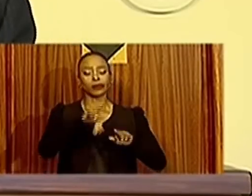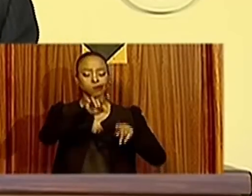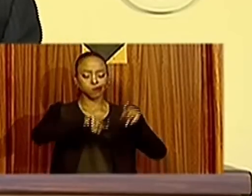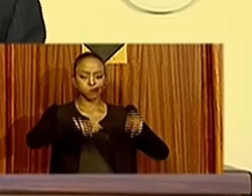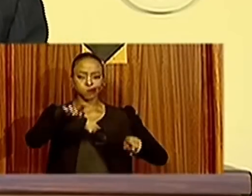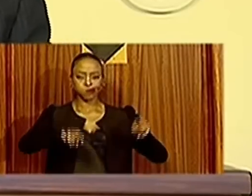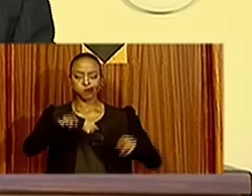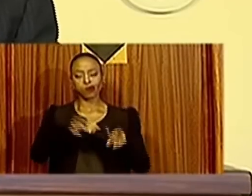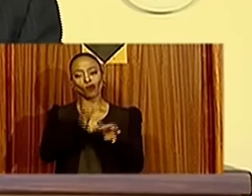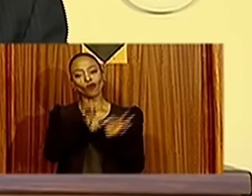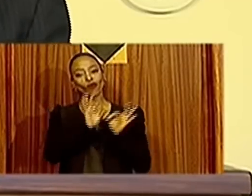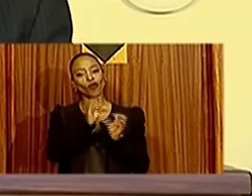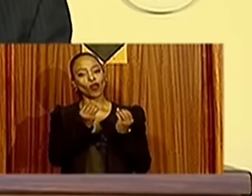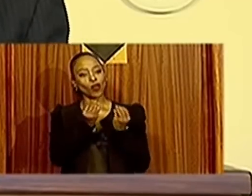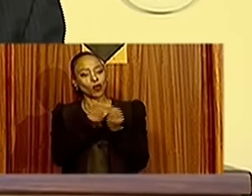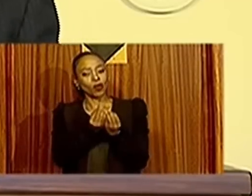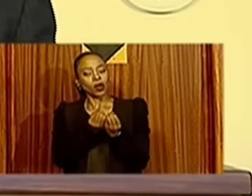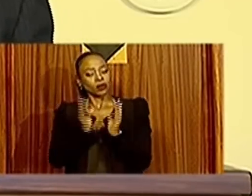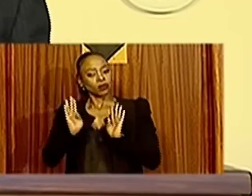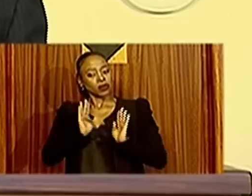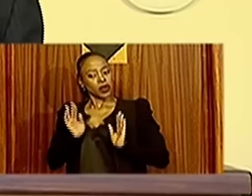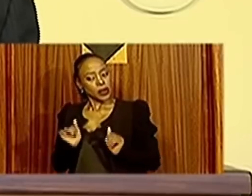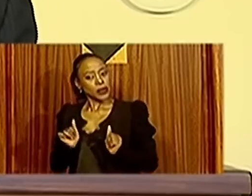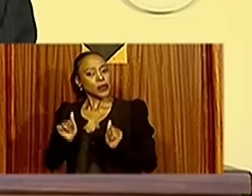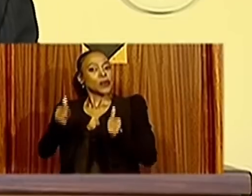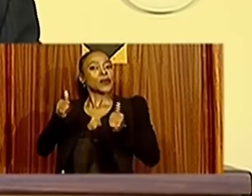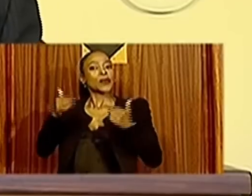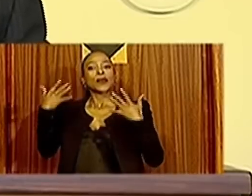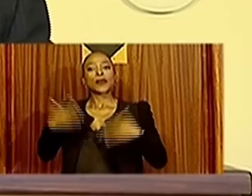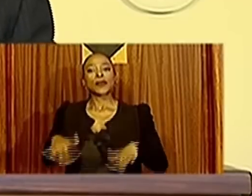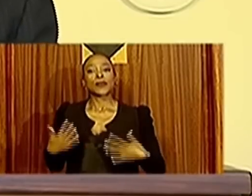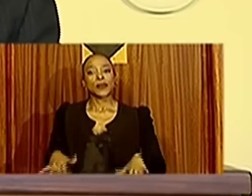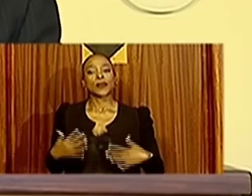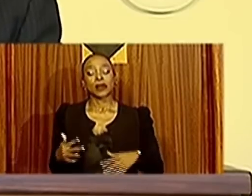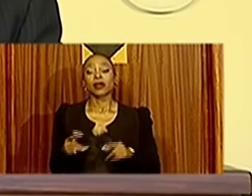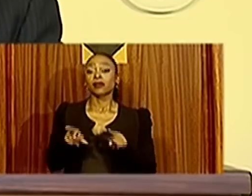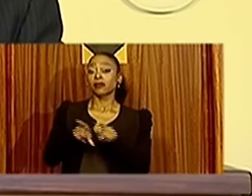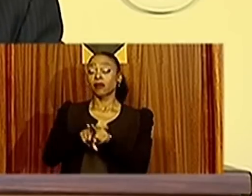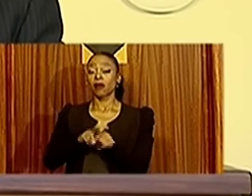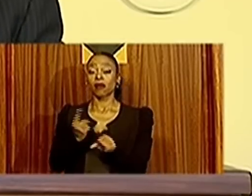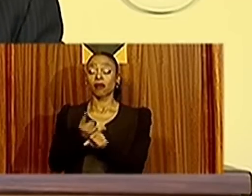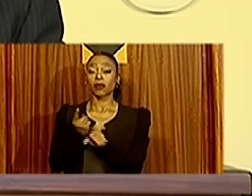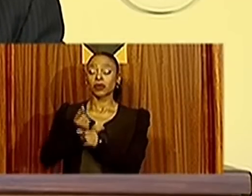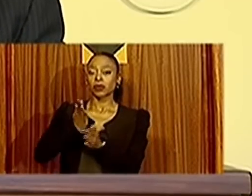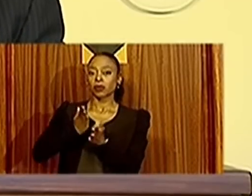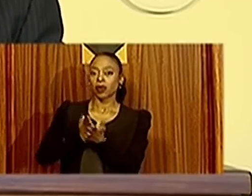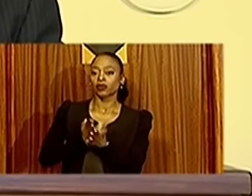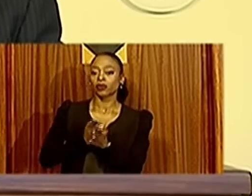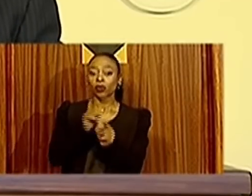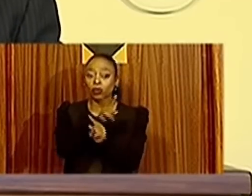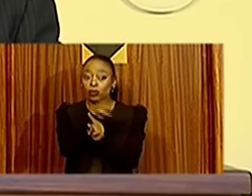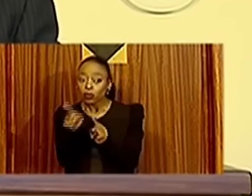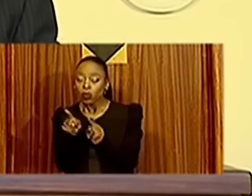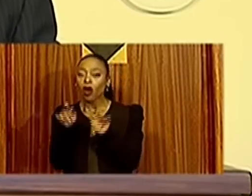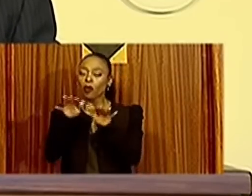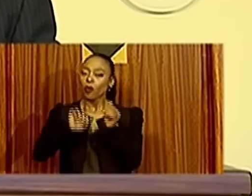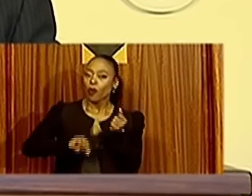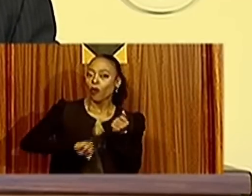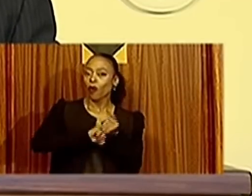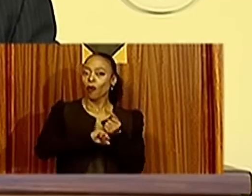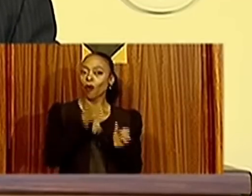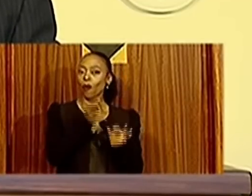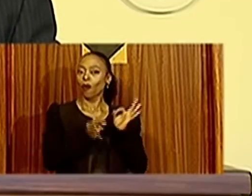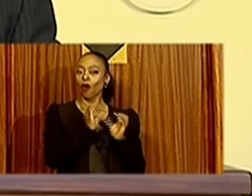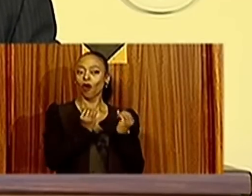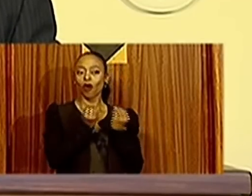have upheld the electoral code of conduct and that have ensured that their supporters adhere to